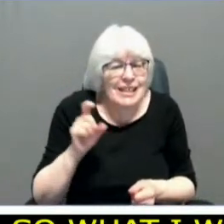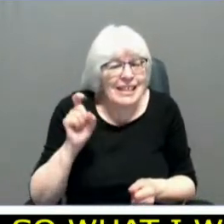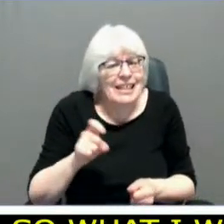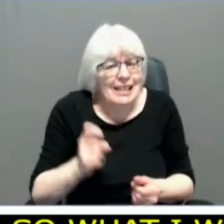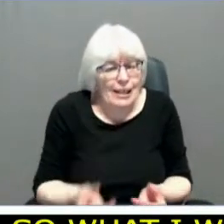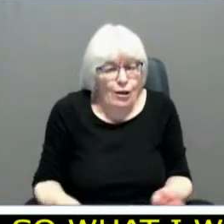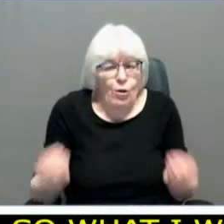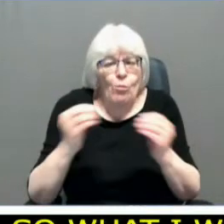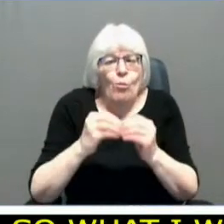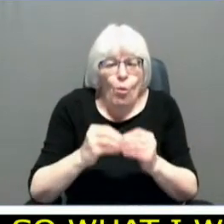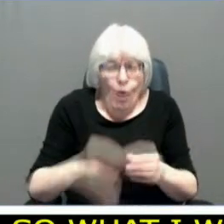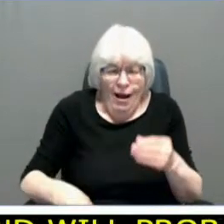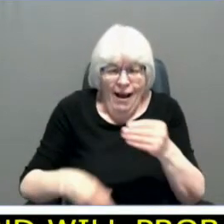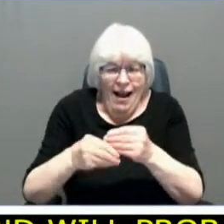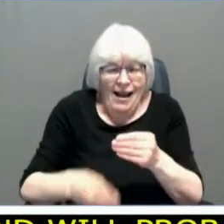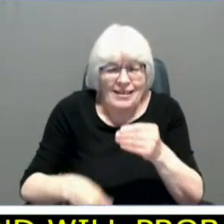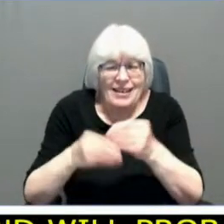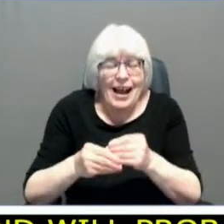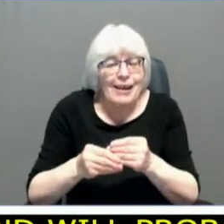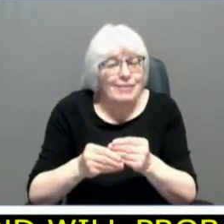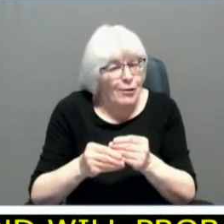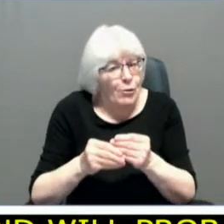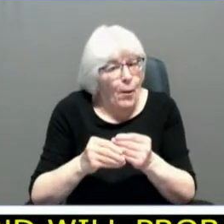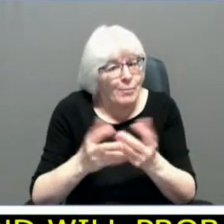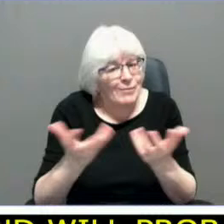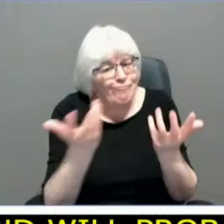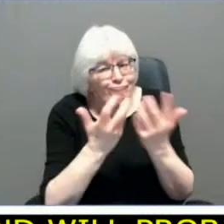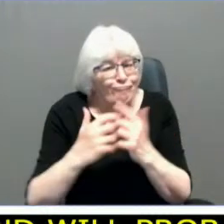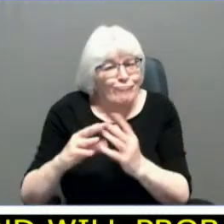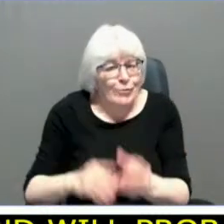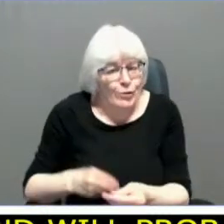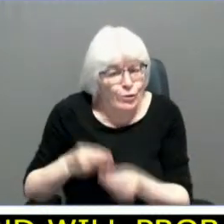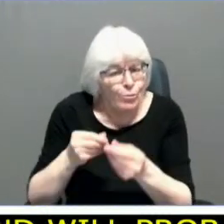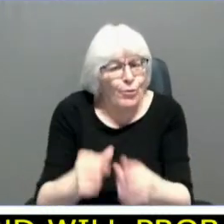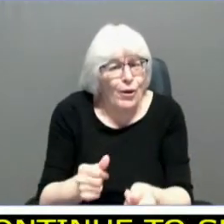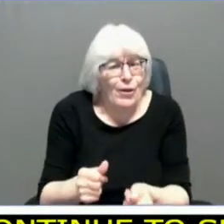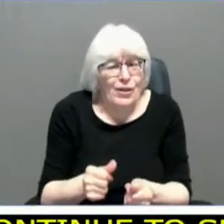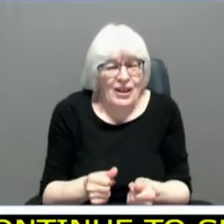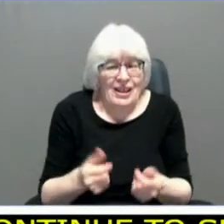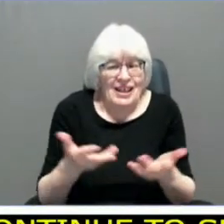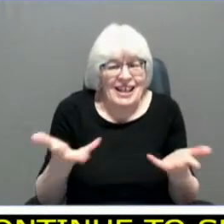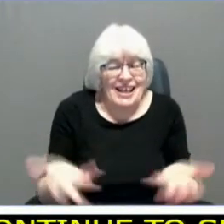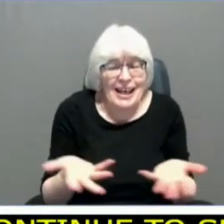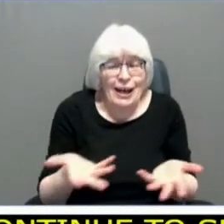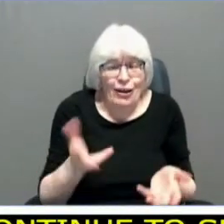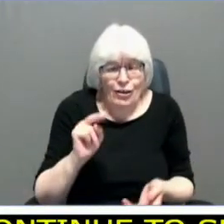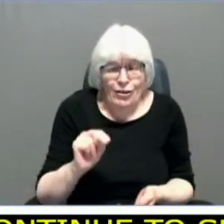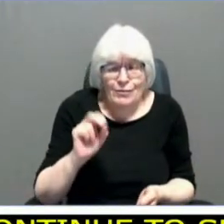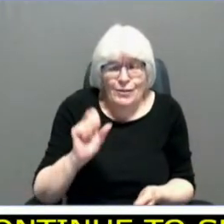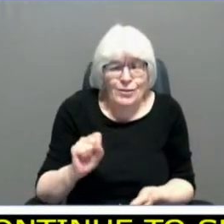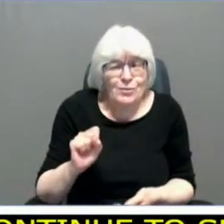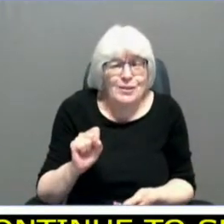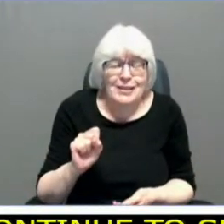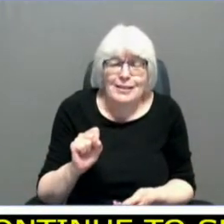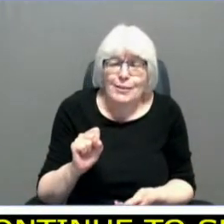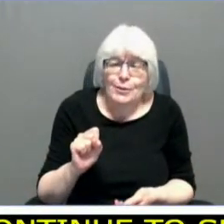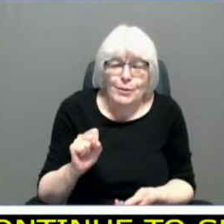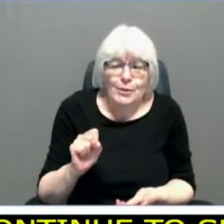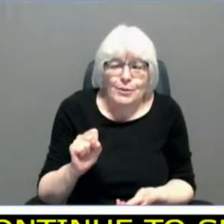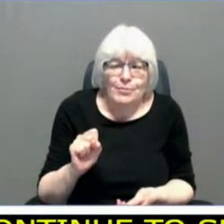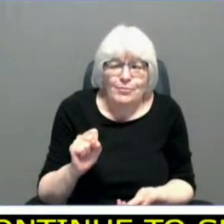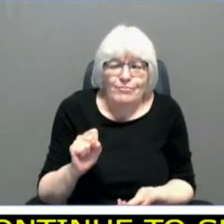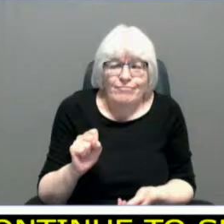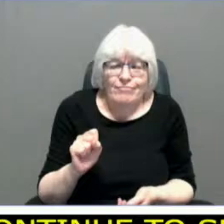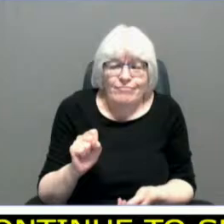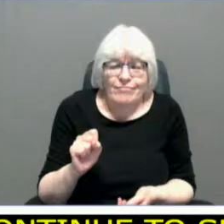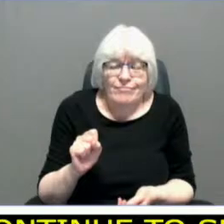more efficient. But we have certainly identified in Nova Scotia areas where we can make it a lot, where we